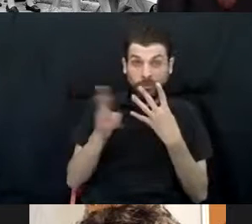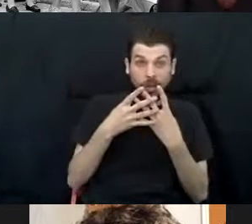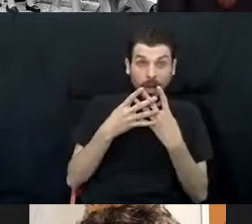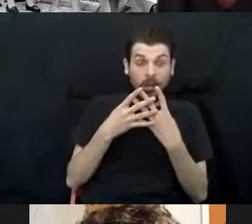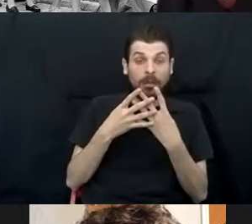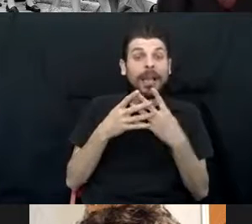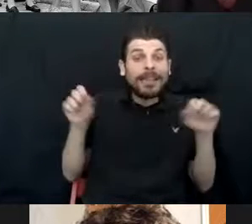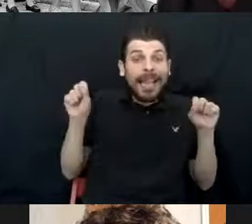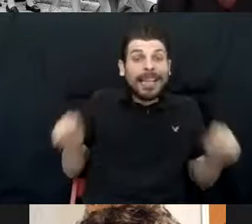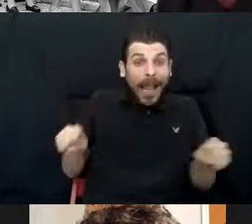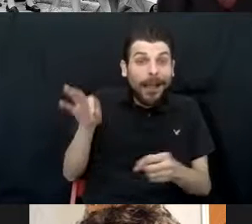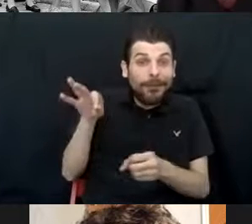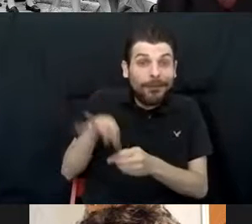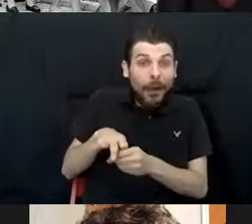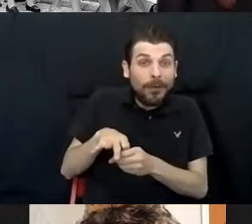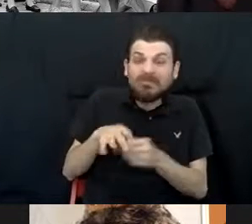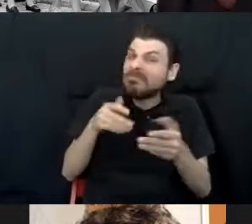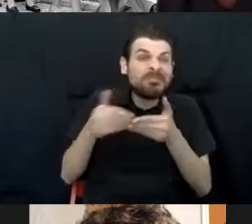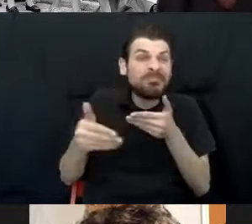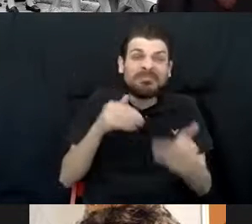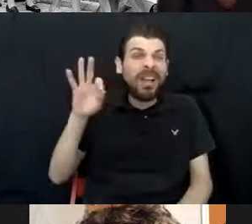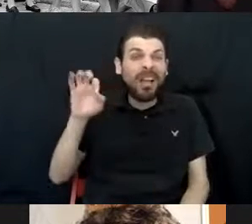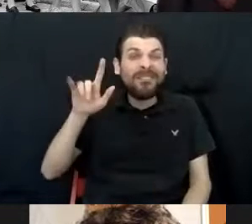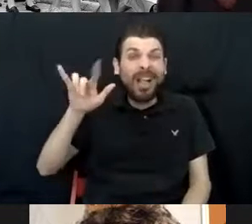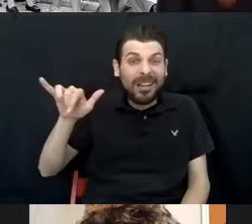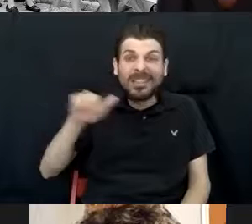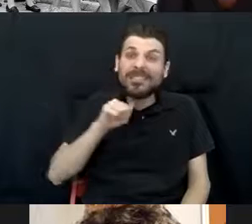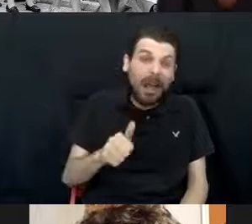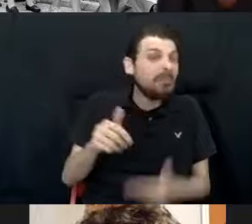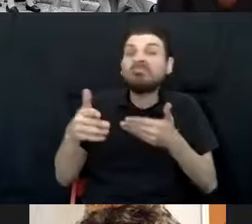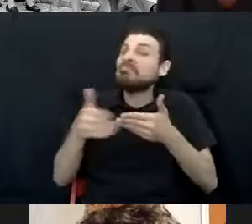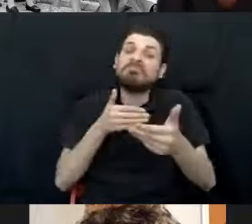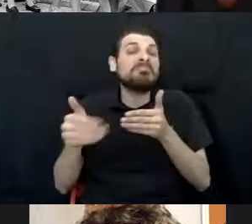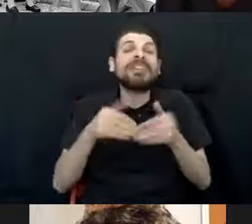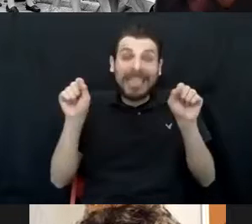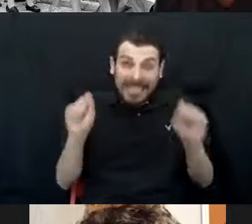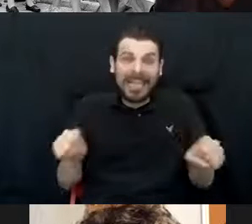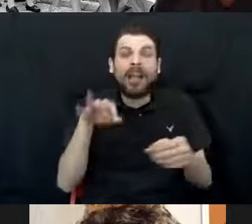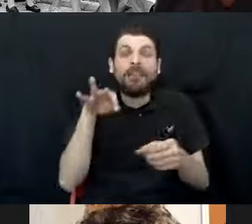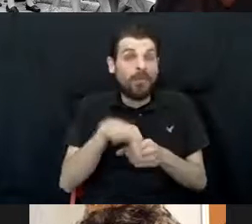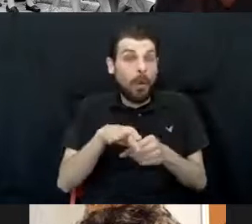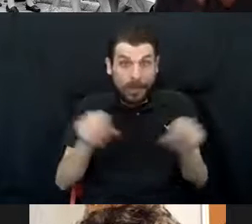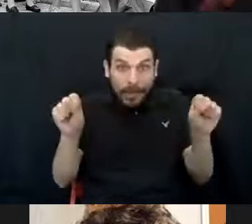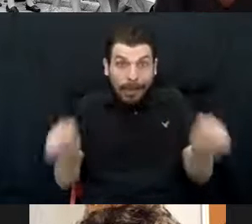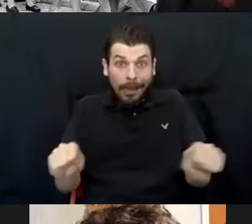vote even if they were convicted of a felony and have been released from prison.